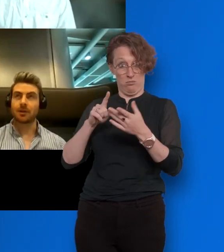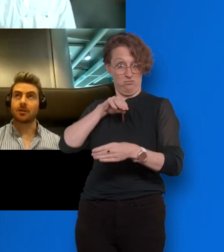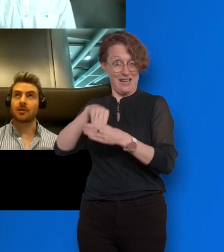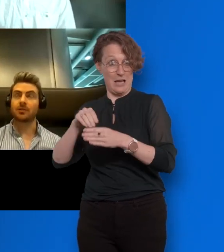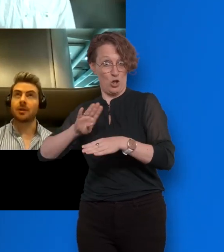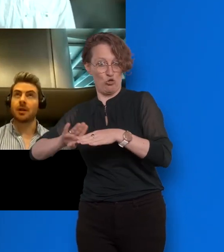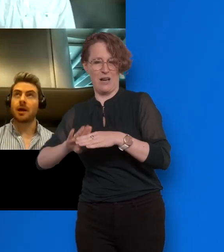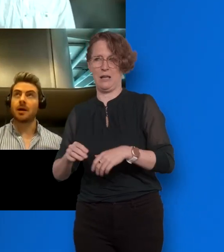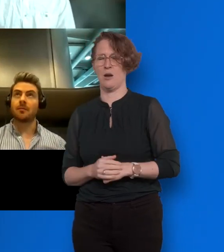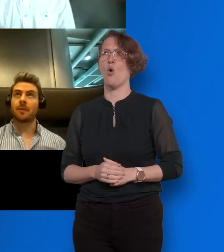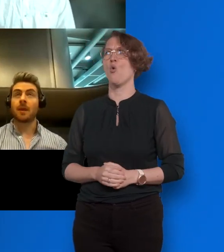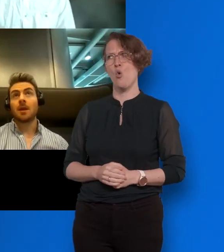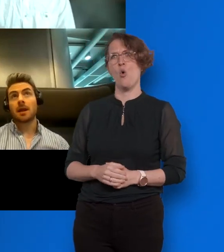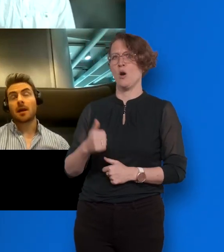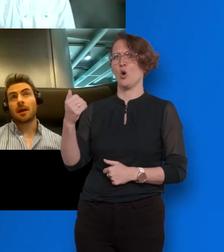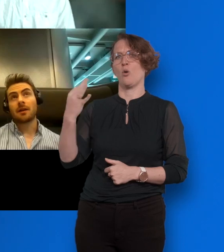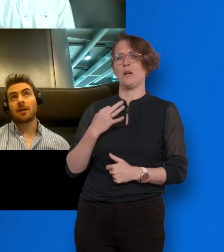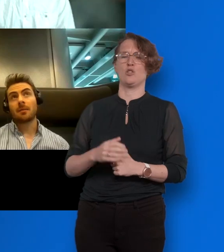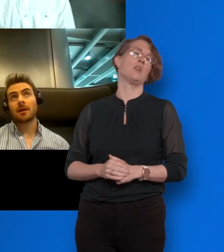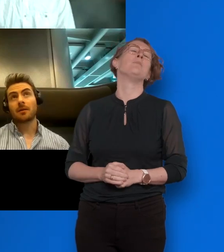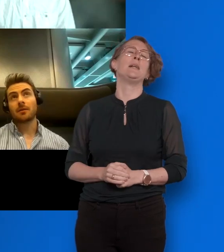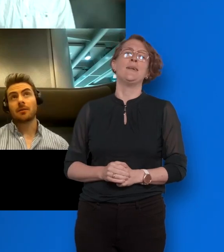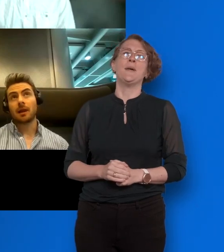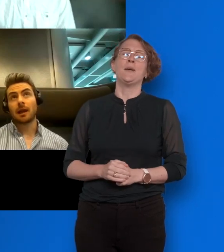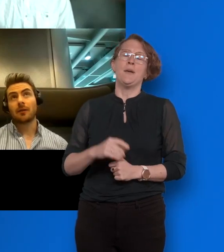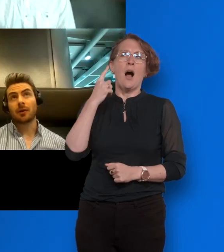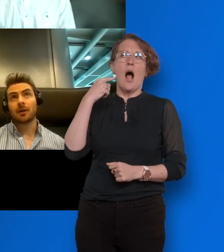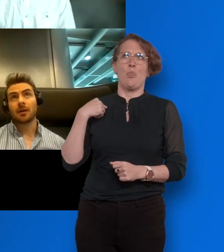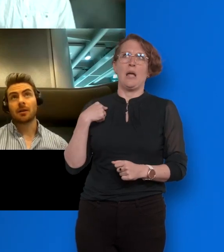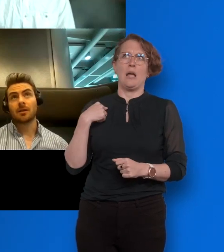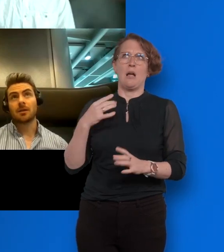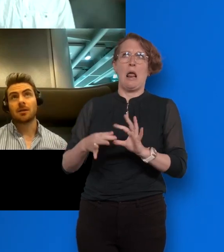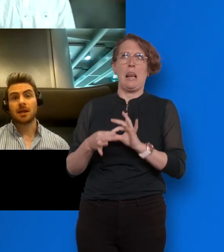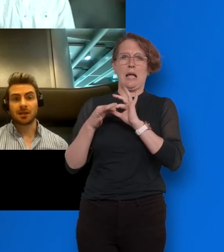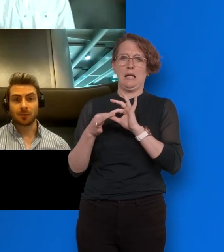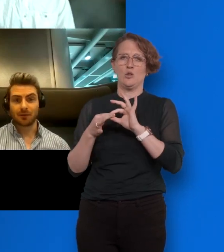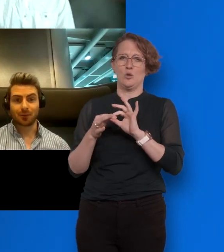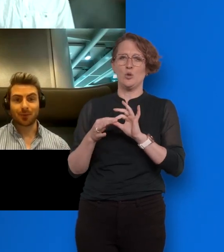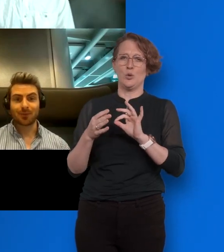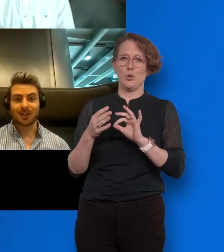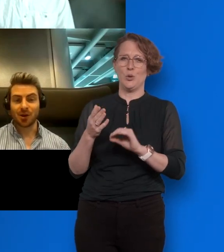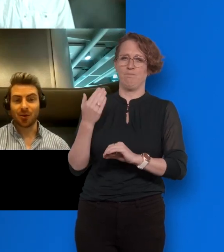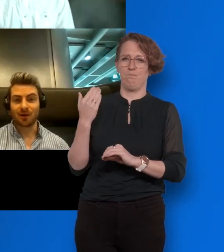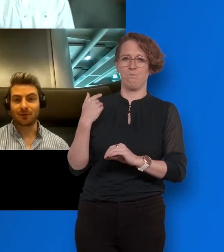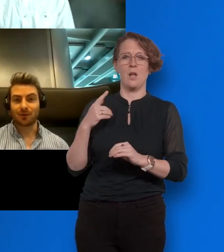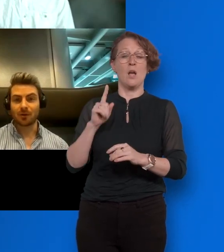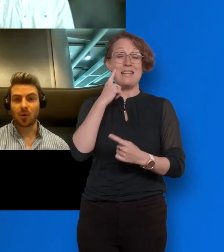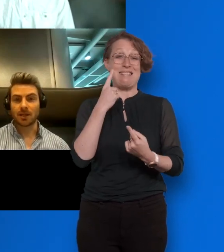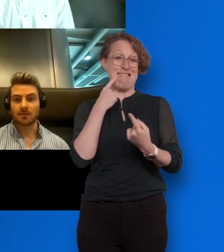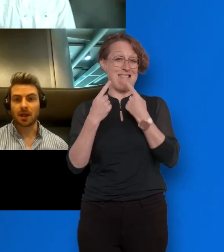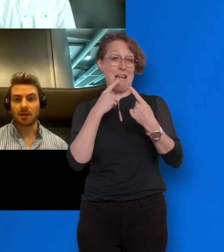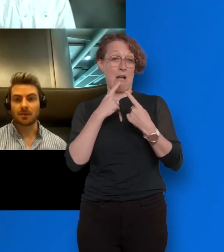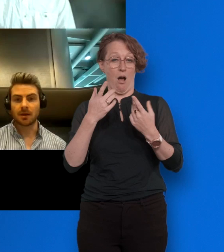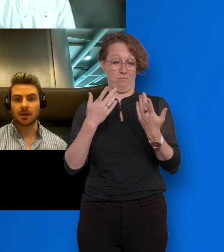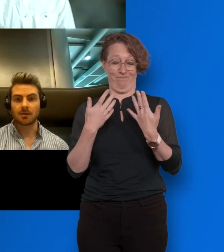Yeah, that's a really good question. Yeah, I think coming back to the last point, I think the data we've probably known of for